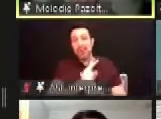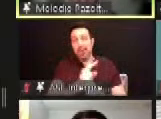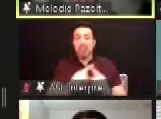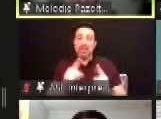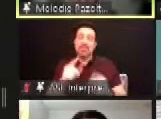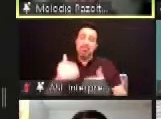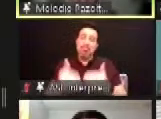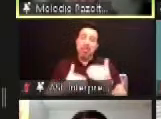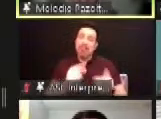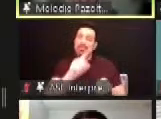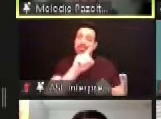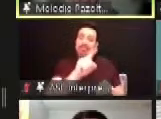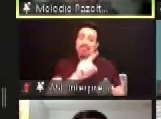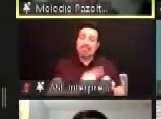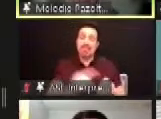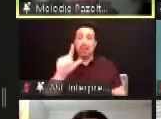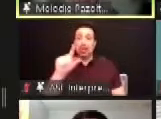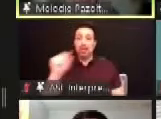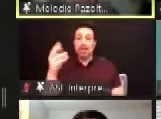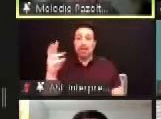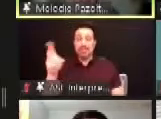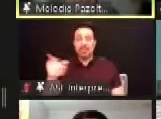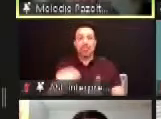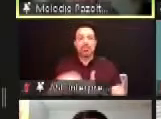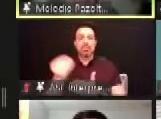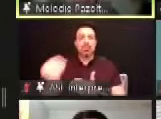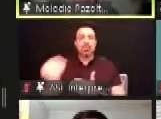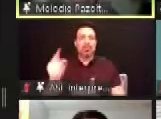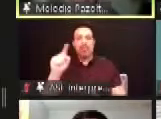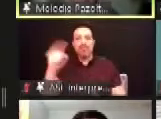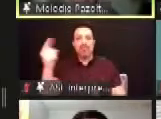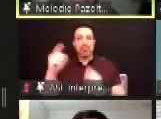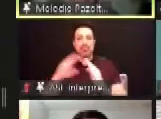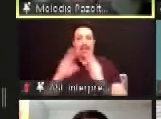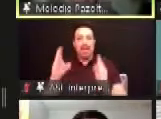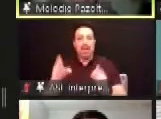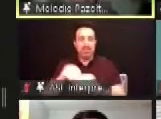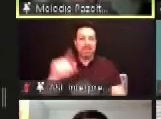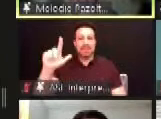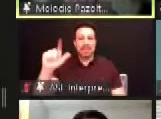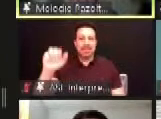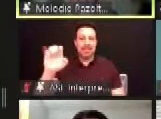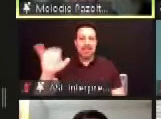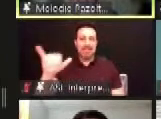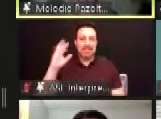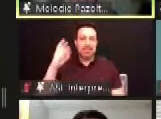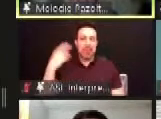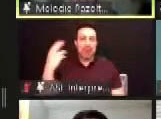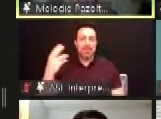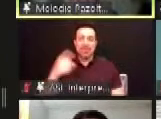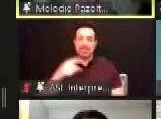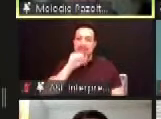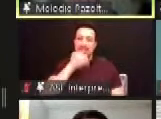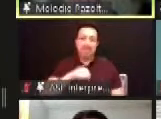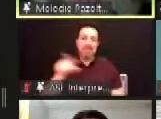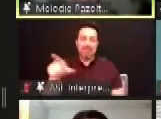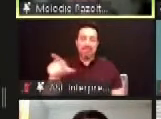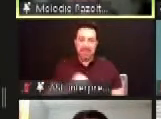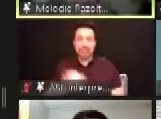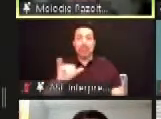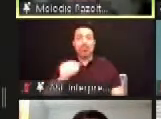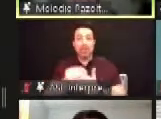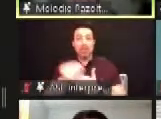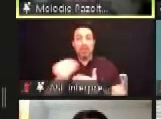progress. And in 2016, she purchased her first home in Lacey, Washington, and she loves it there. She's also bought a